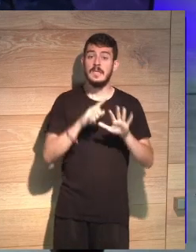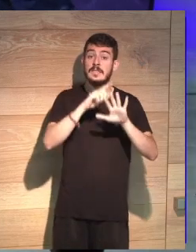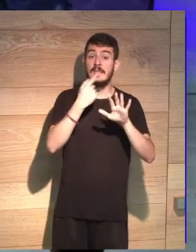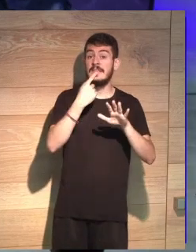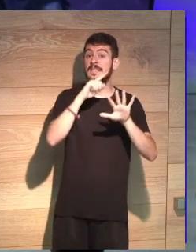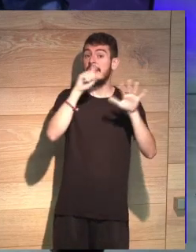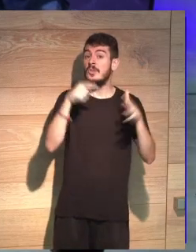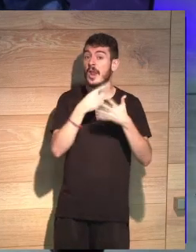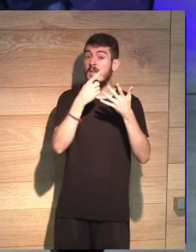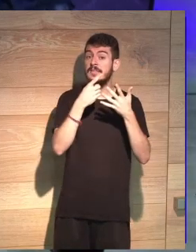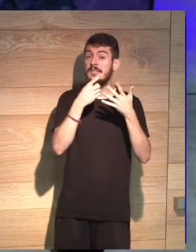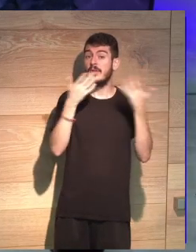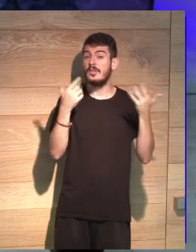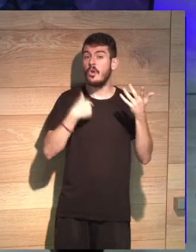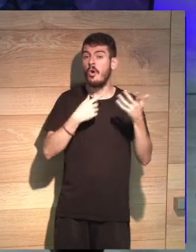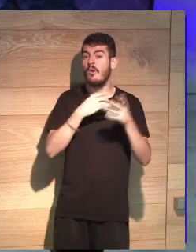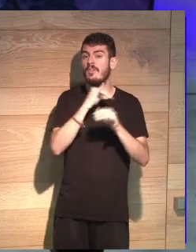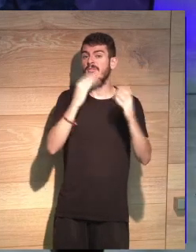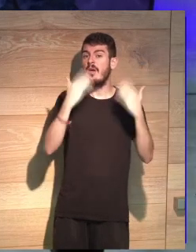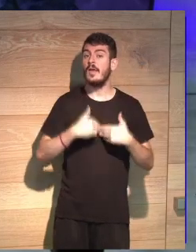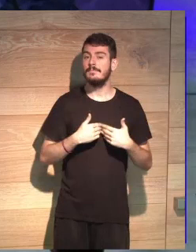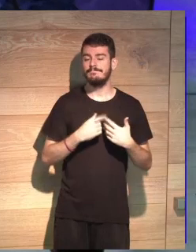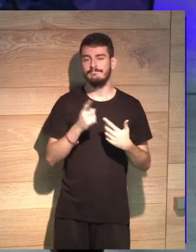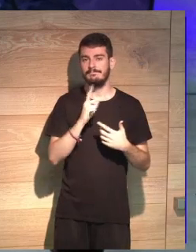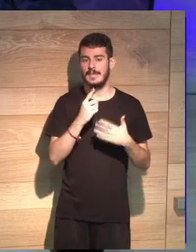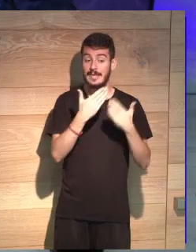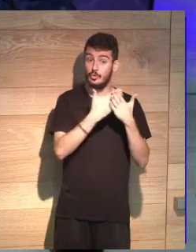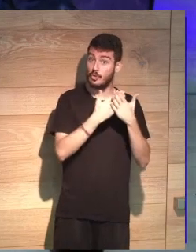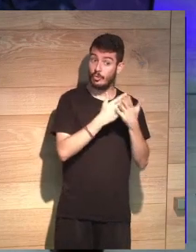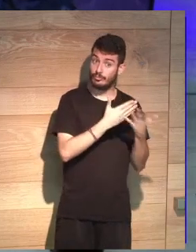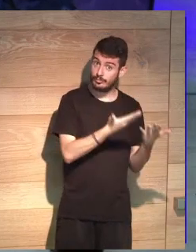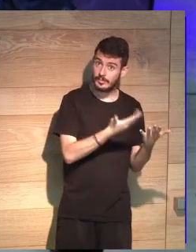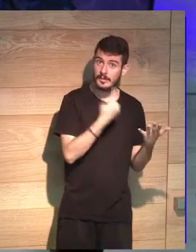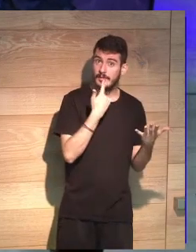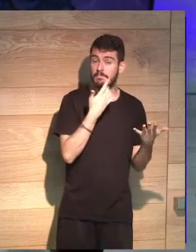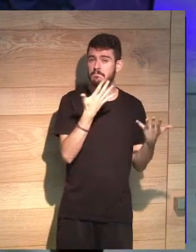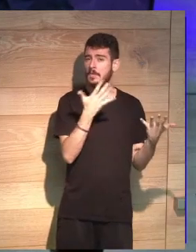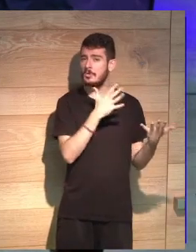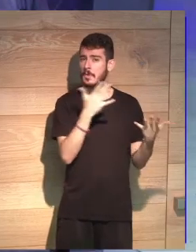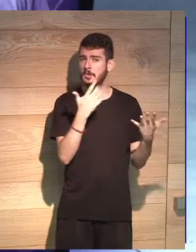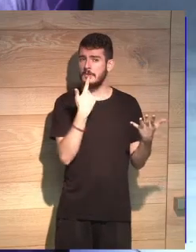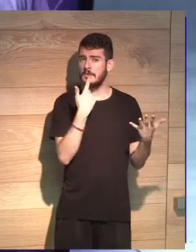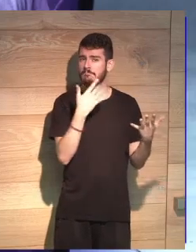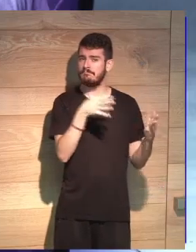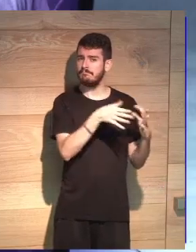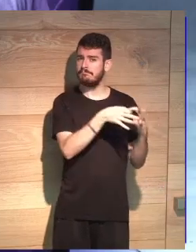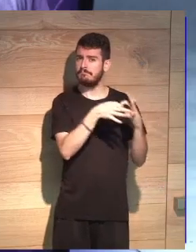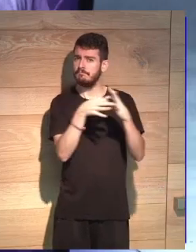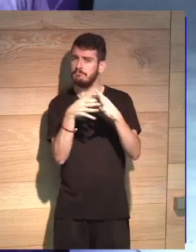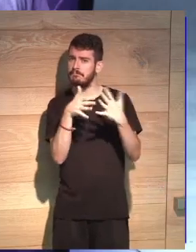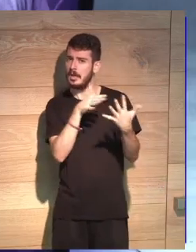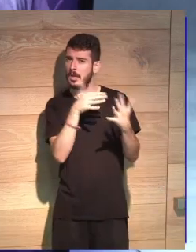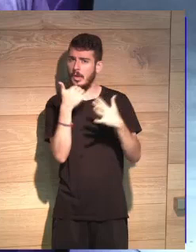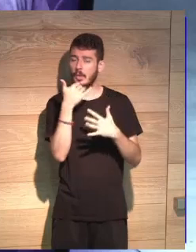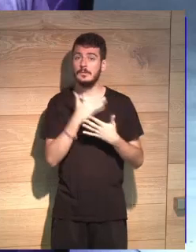They do not say, I am using the social media for 6 hours and then I'm unhappy. But when you